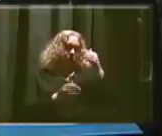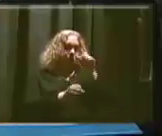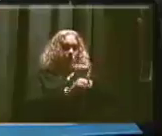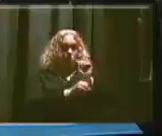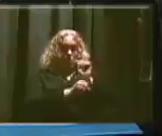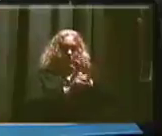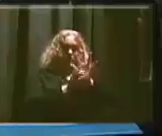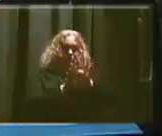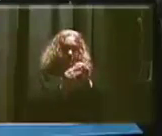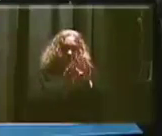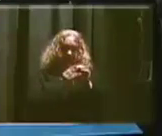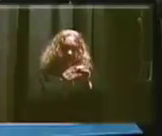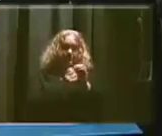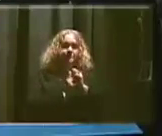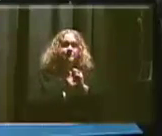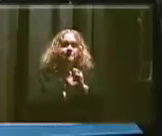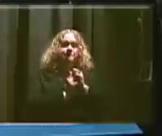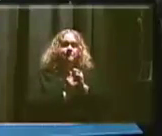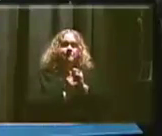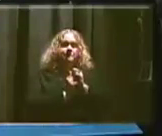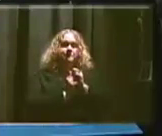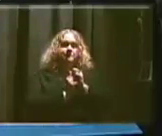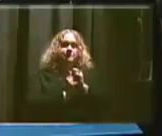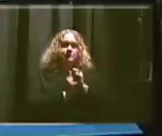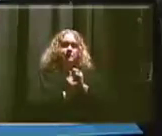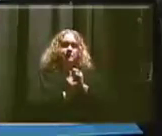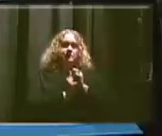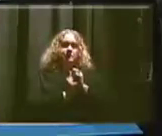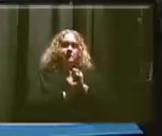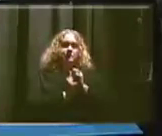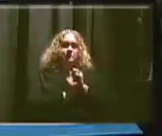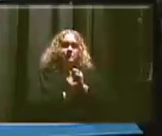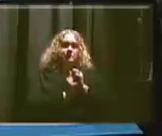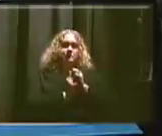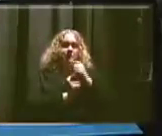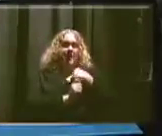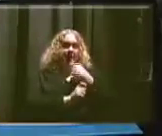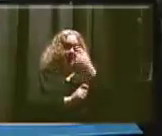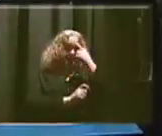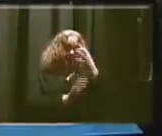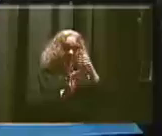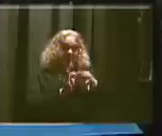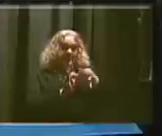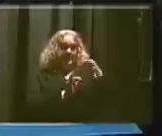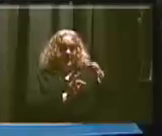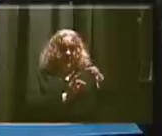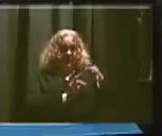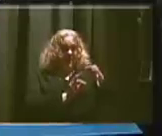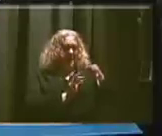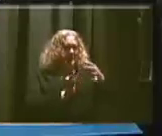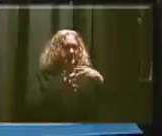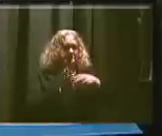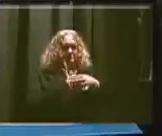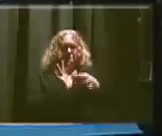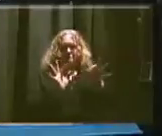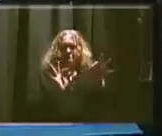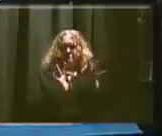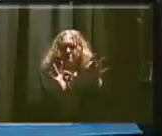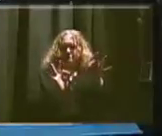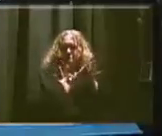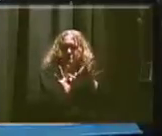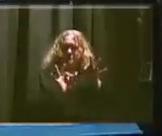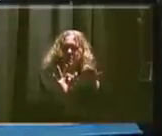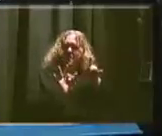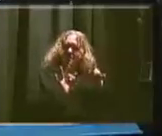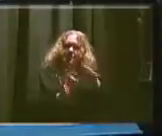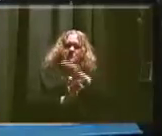session, which is I think delay serves no purpose. The notion that this board has a tried and